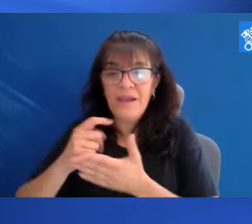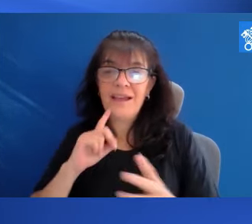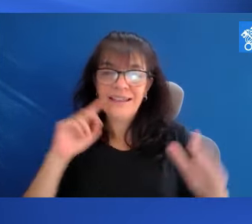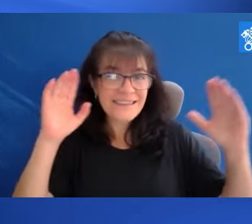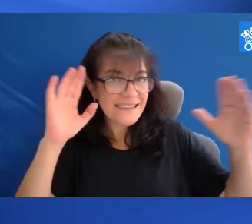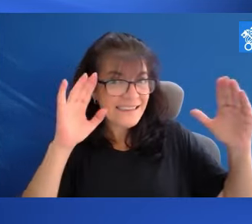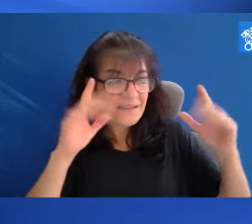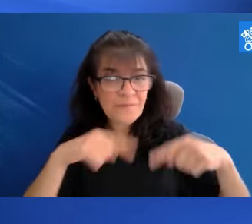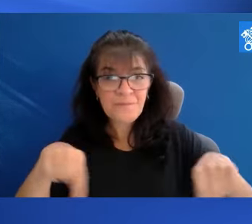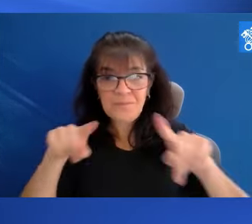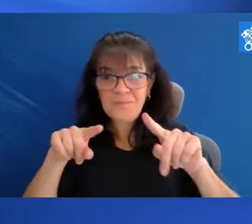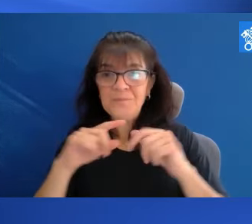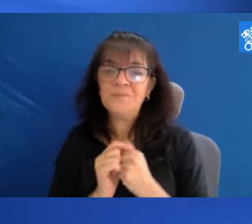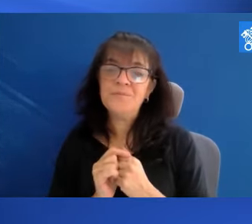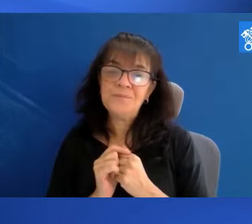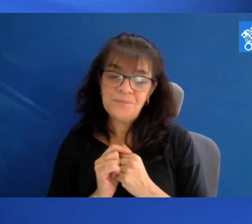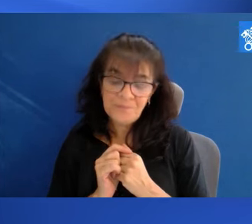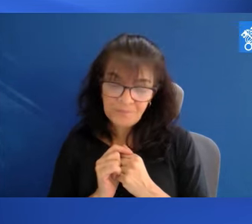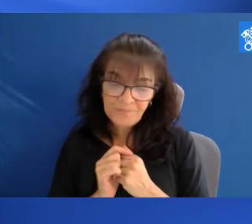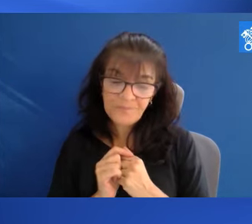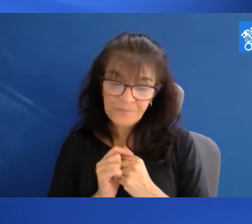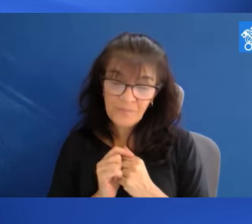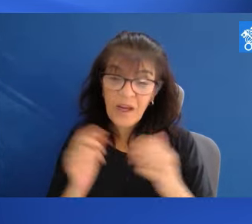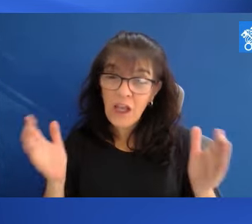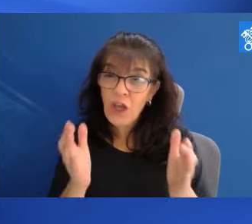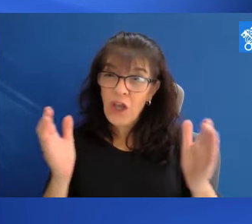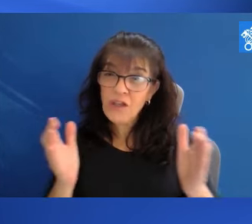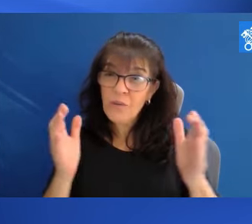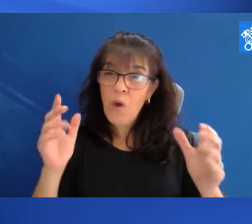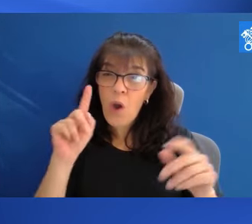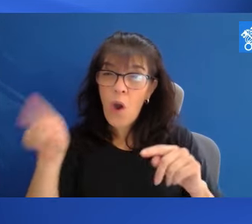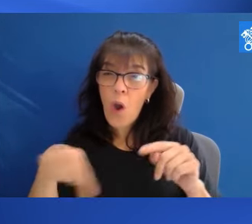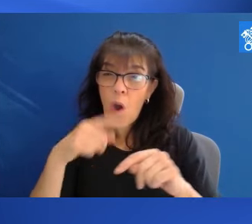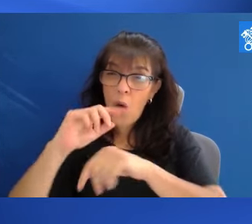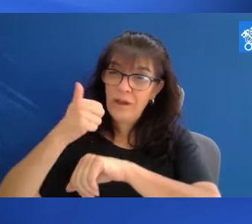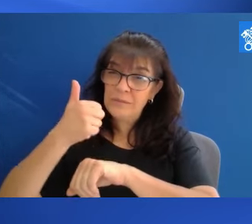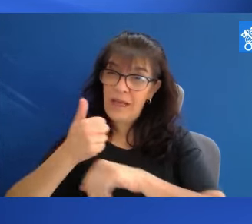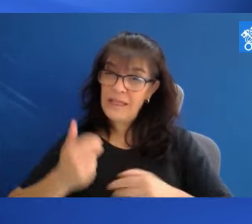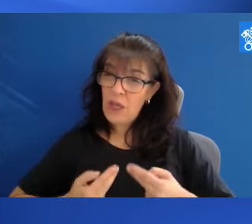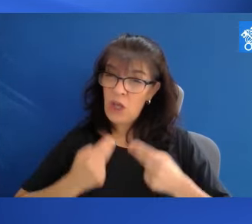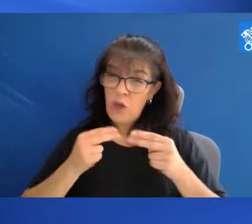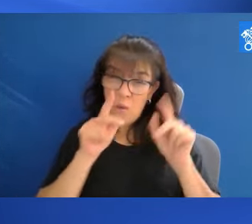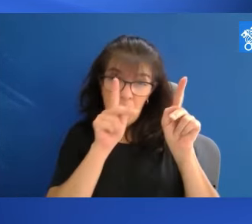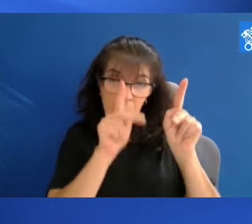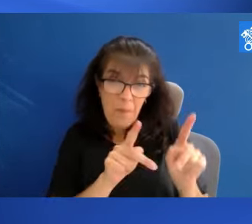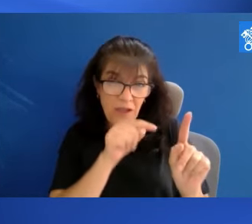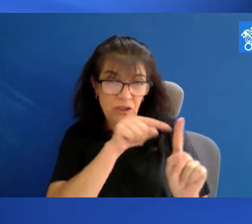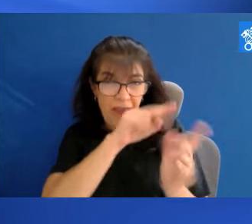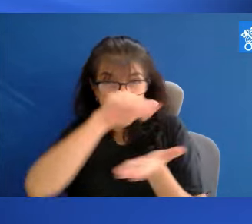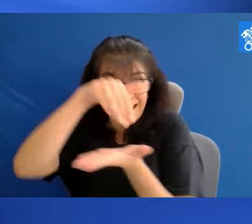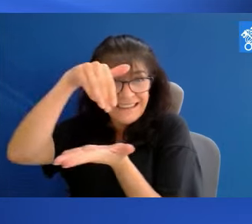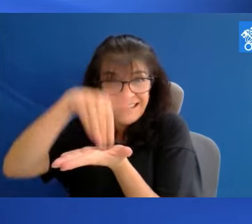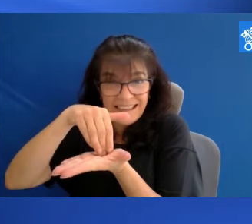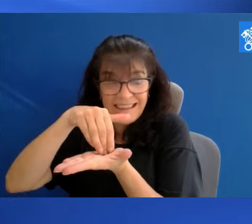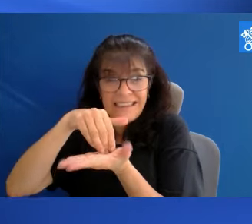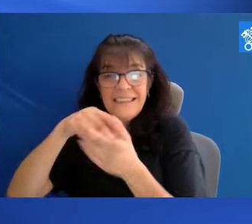groups, encouraging them to always place the human person at the center, especially in